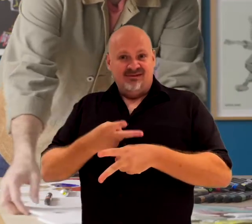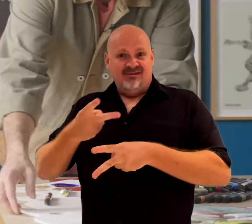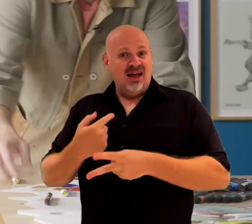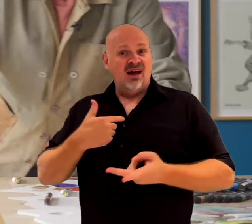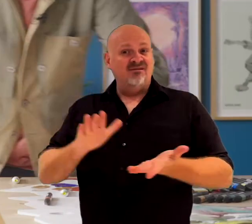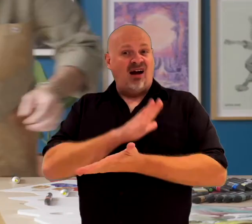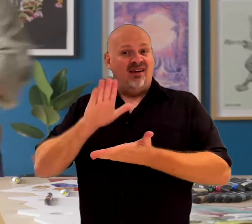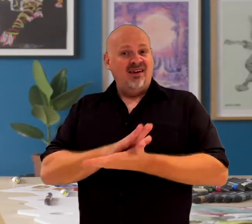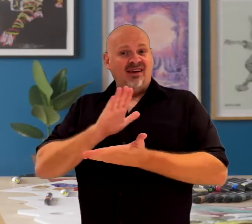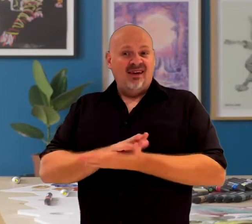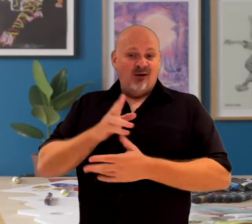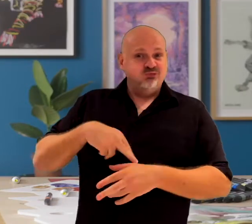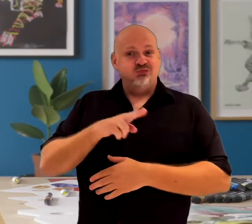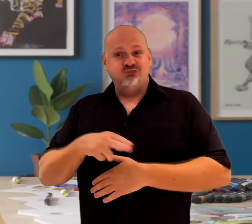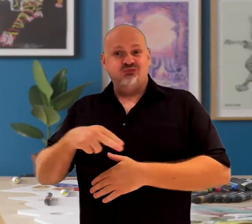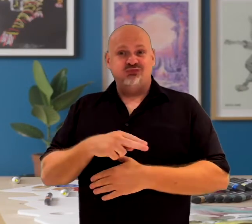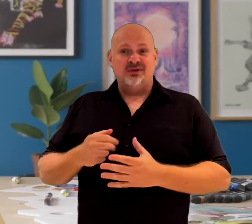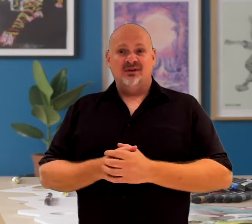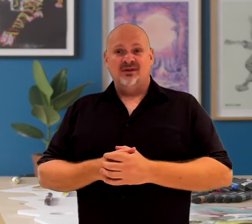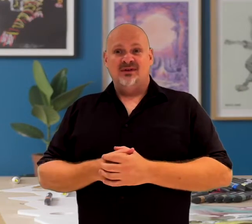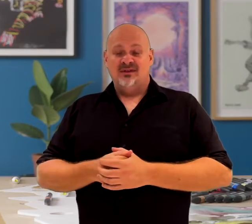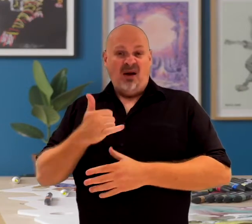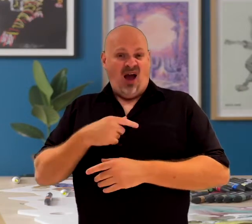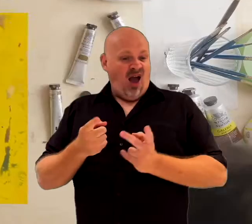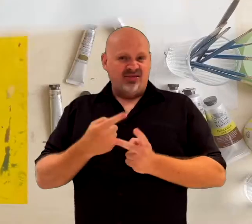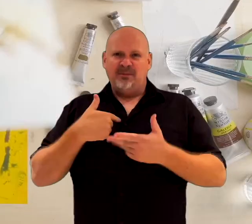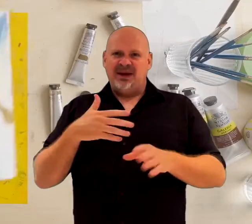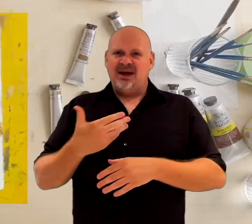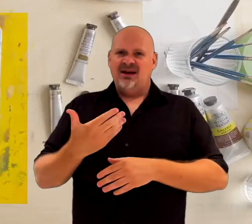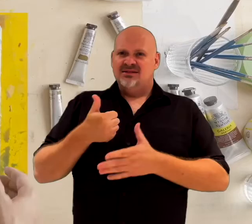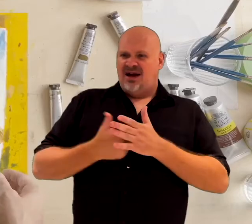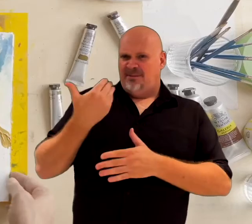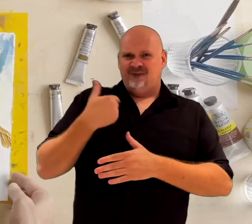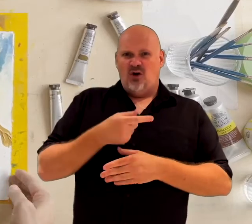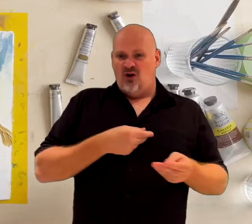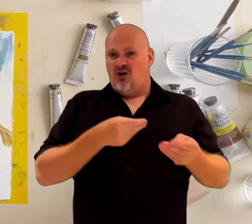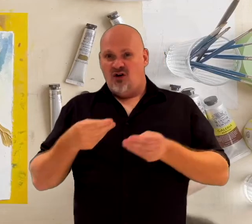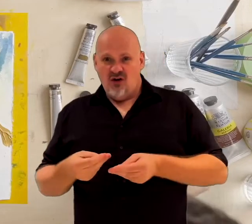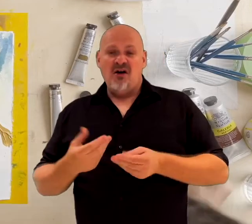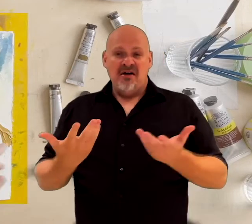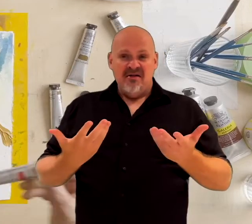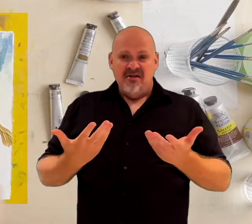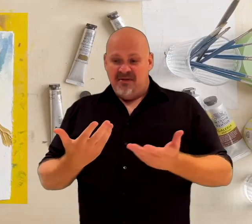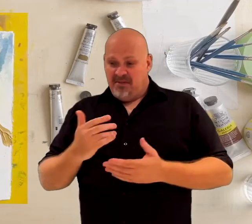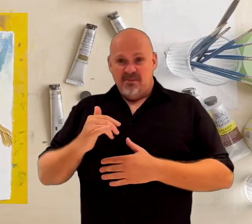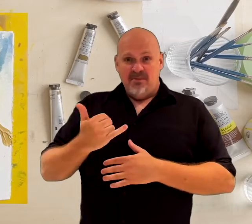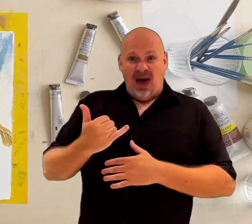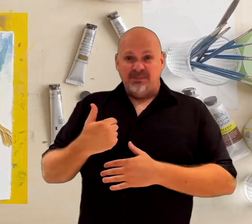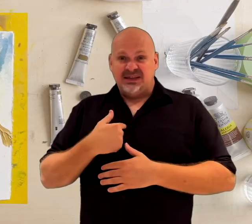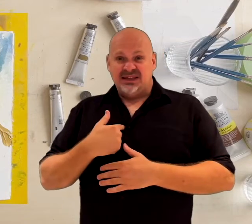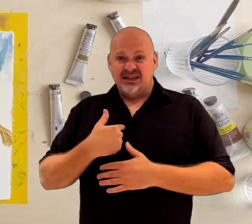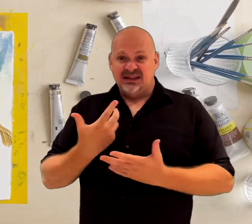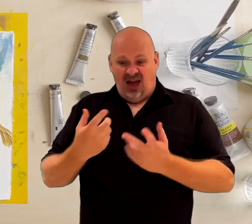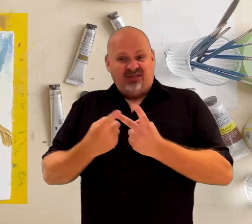fun. And maybe I'll bring another one that I started earlier. Yeah. And maybe do